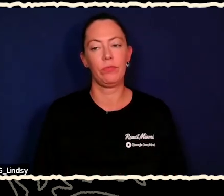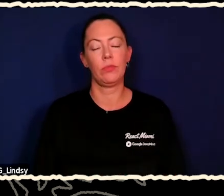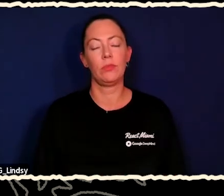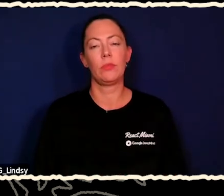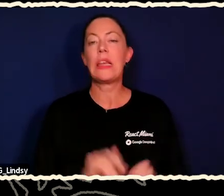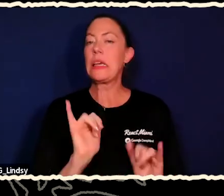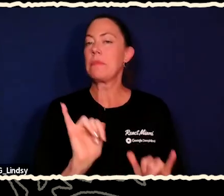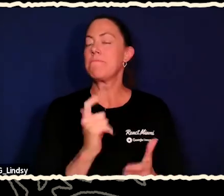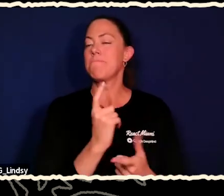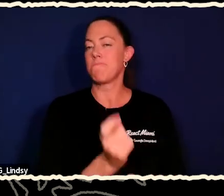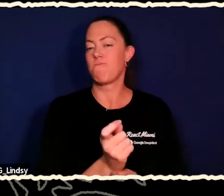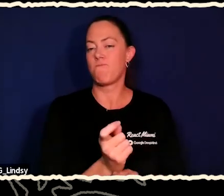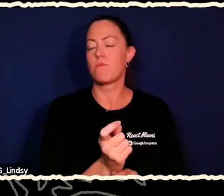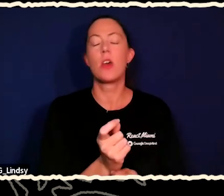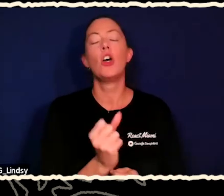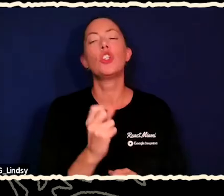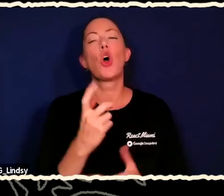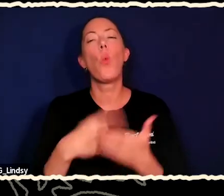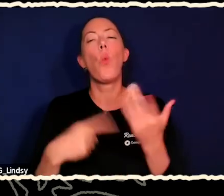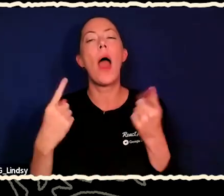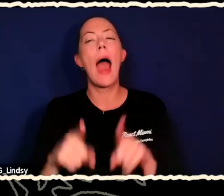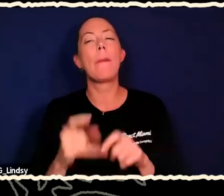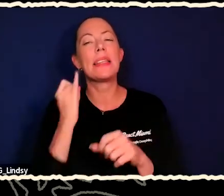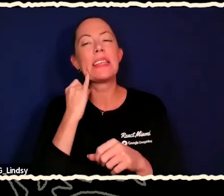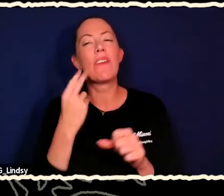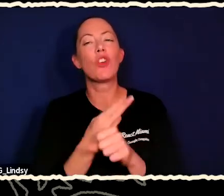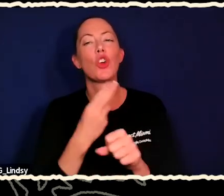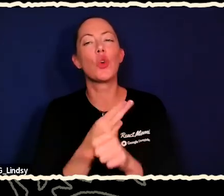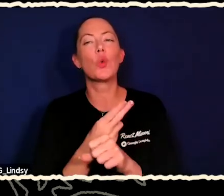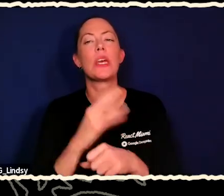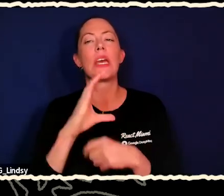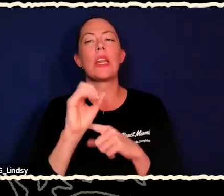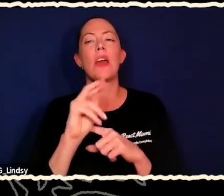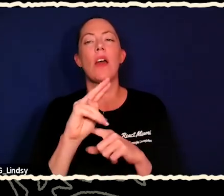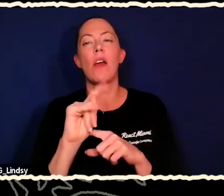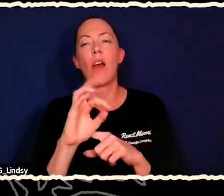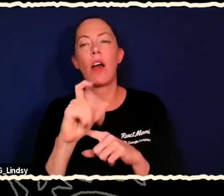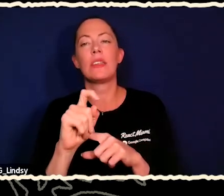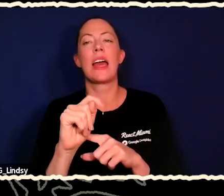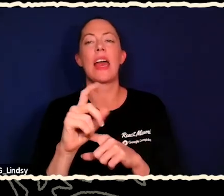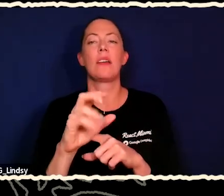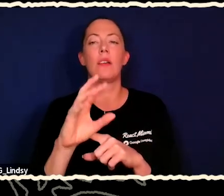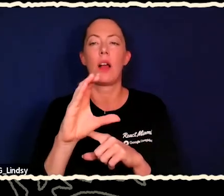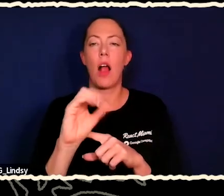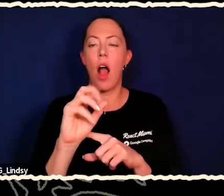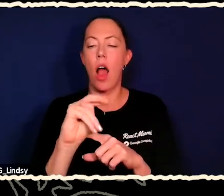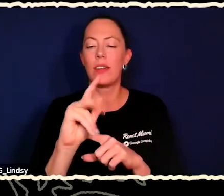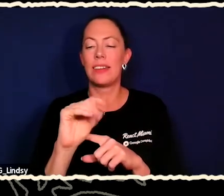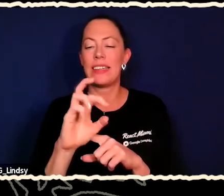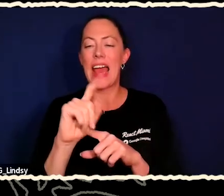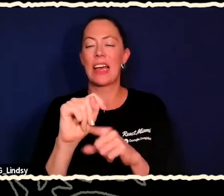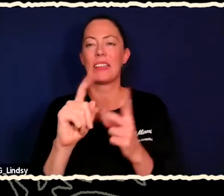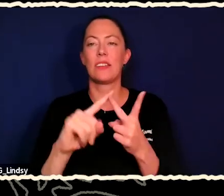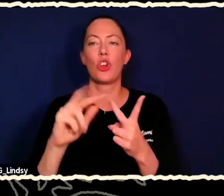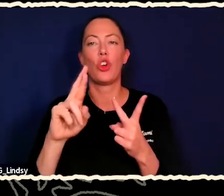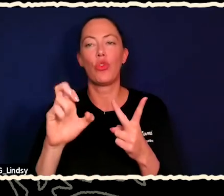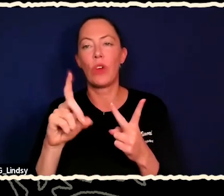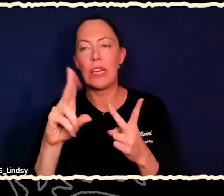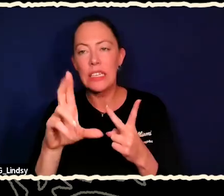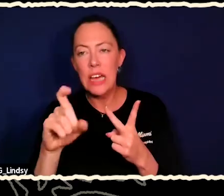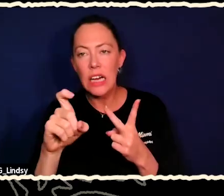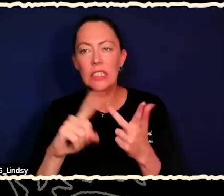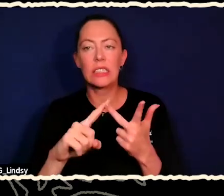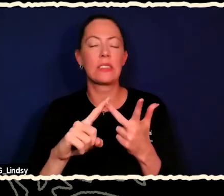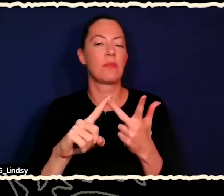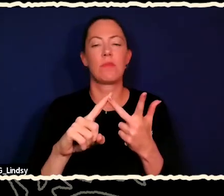OK. So what happens if you're using context or Redux or Zoostend or some other third-party library there? It's the same